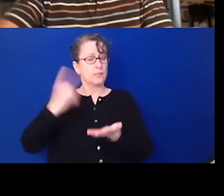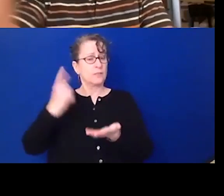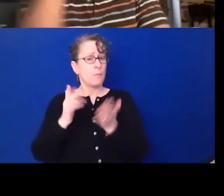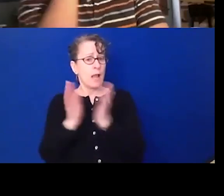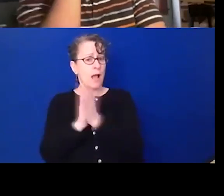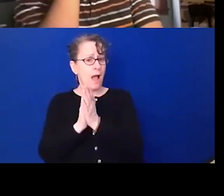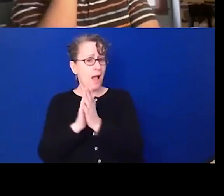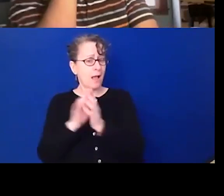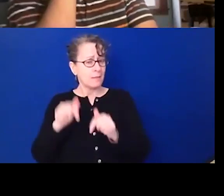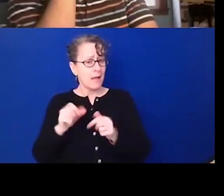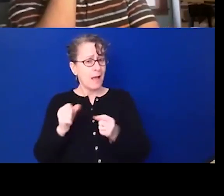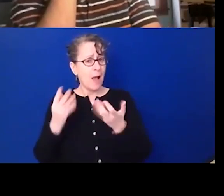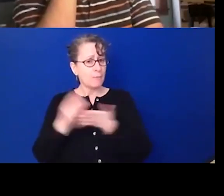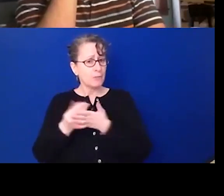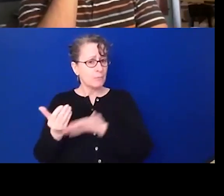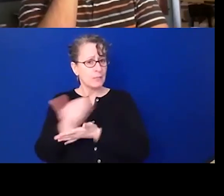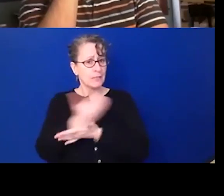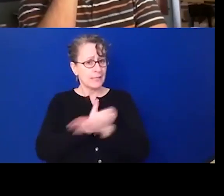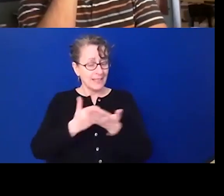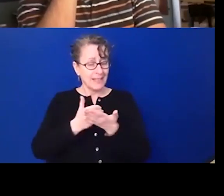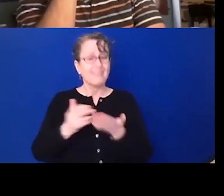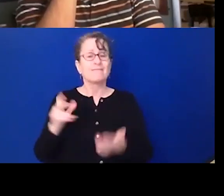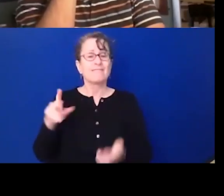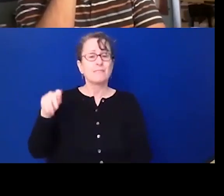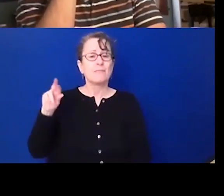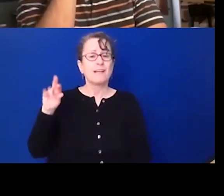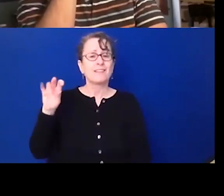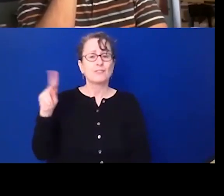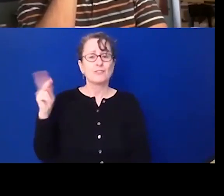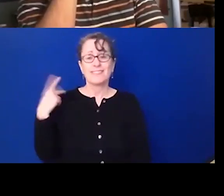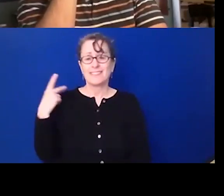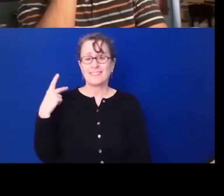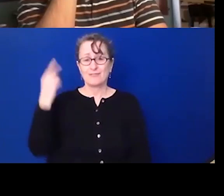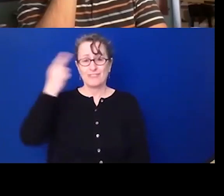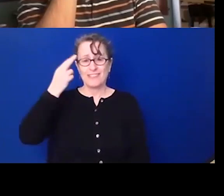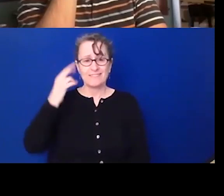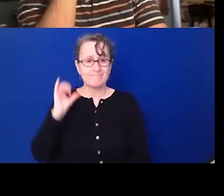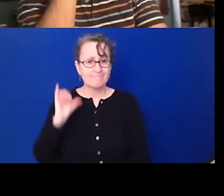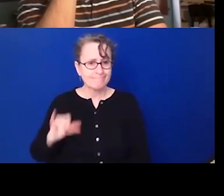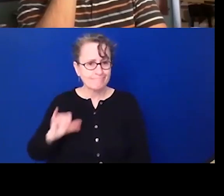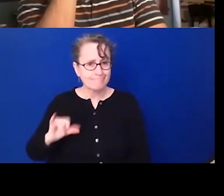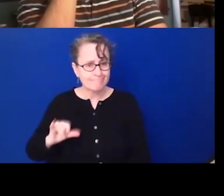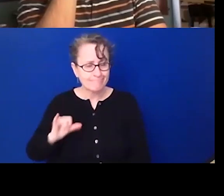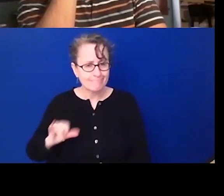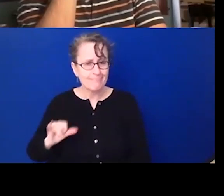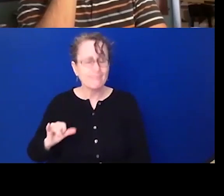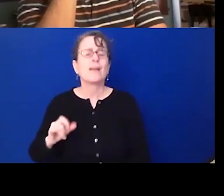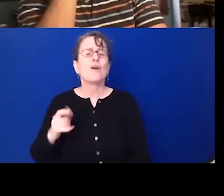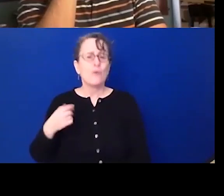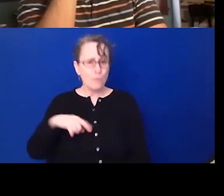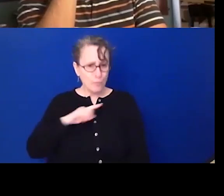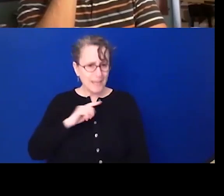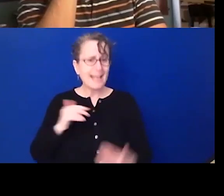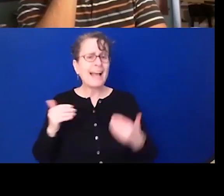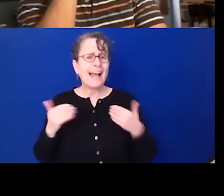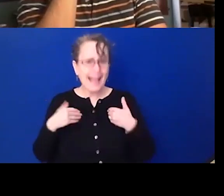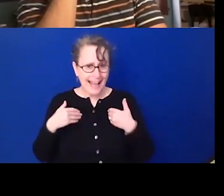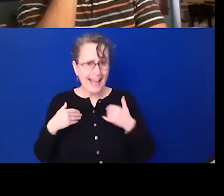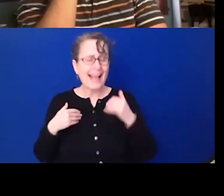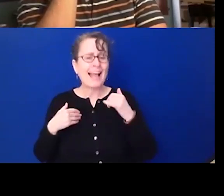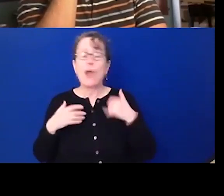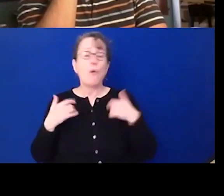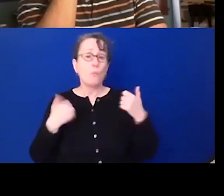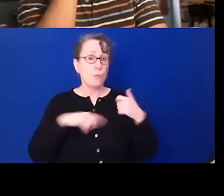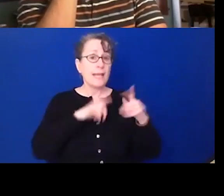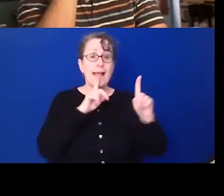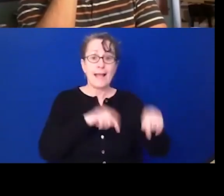realized, Patrick and I did after the meeting, that we had answered. It was one of several items that was included in a set of questions. We answered the others. We didn't